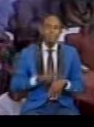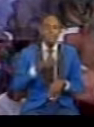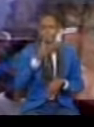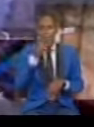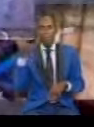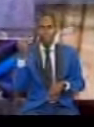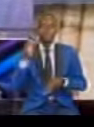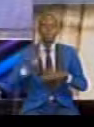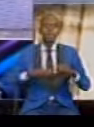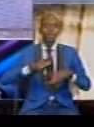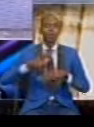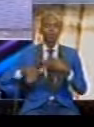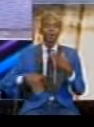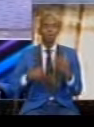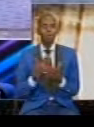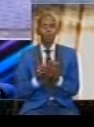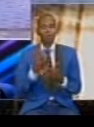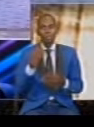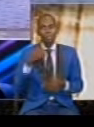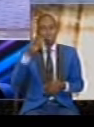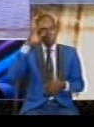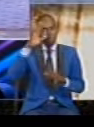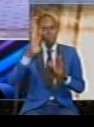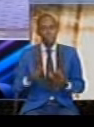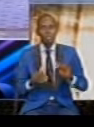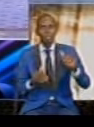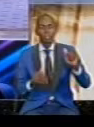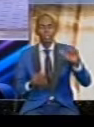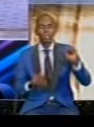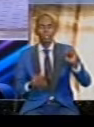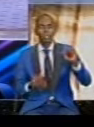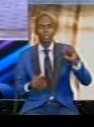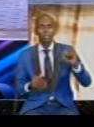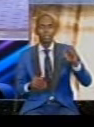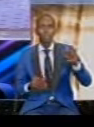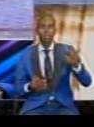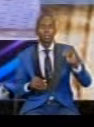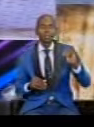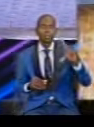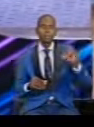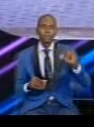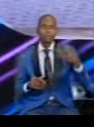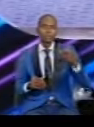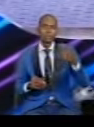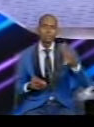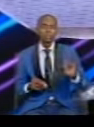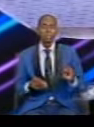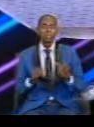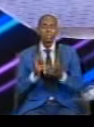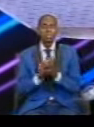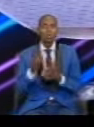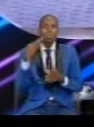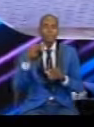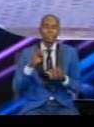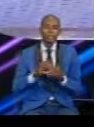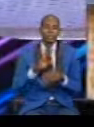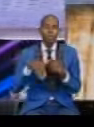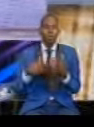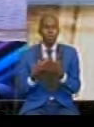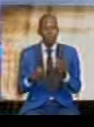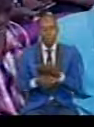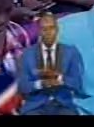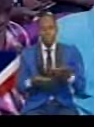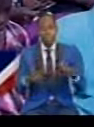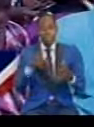10 times better than all the magicians and the astrologers that were in all the land. This year will be a year